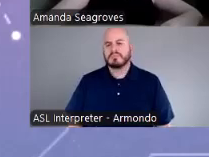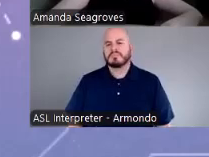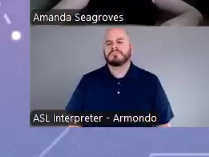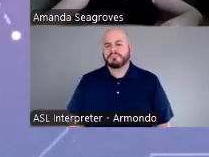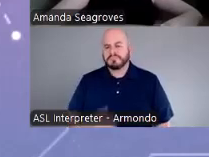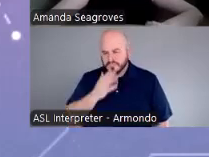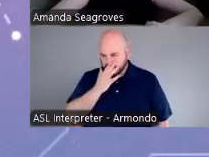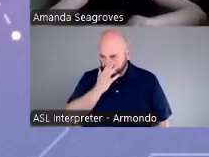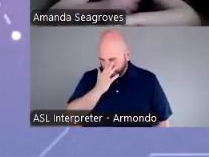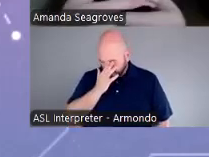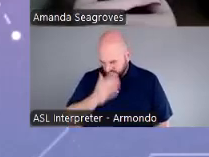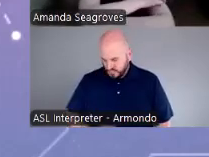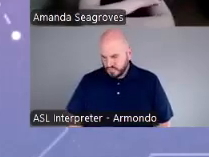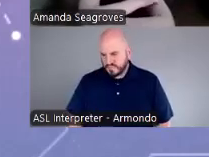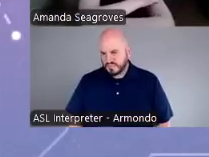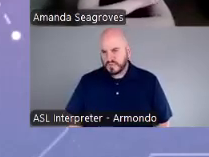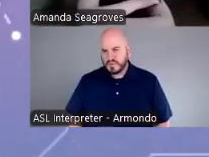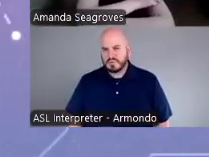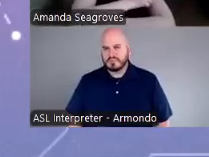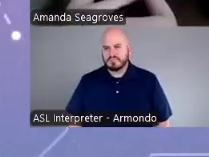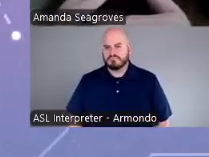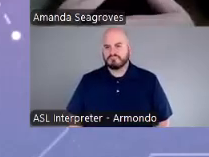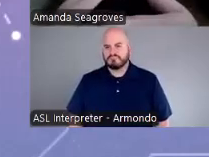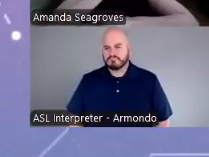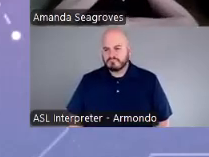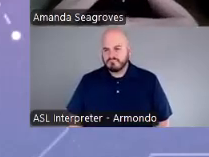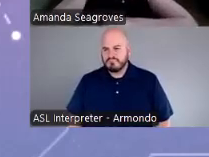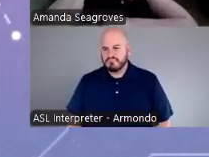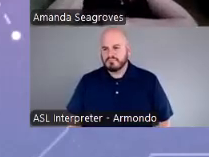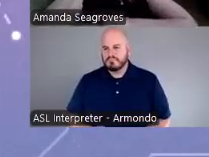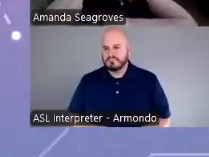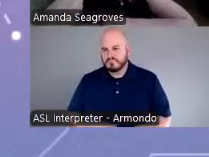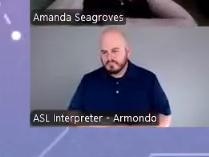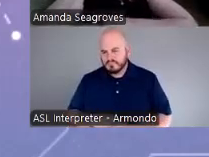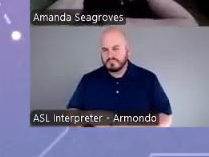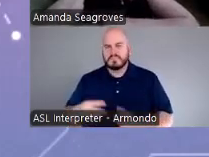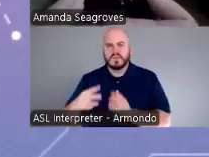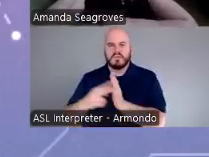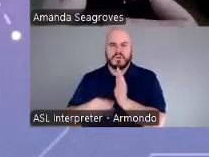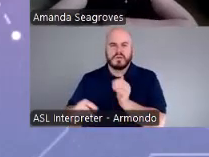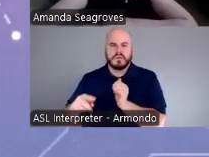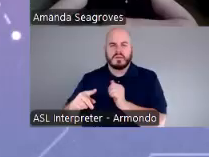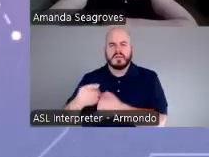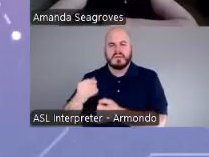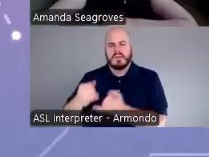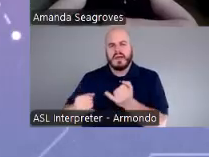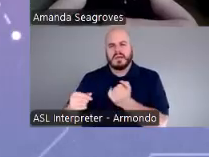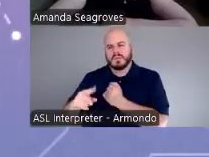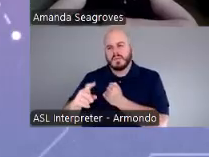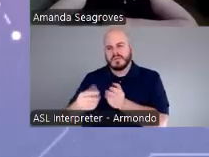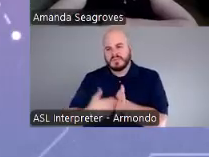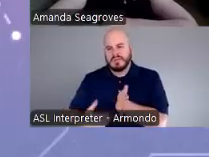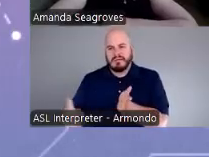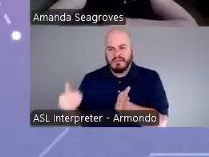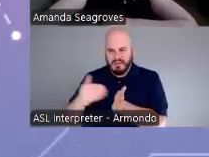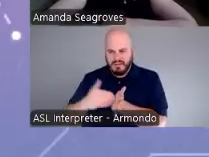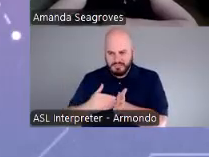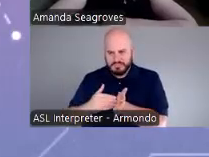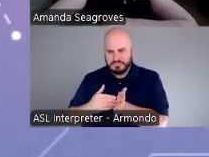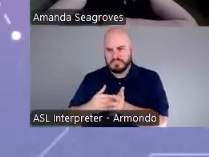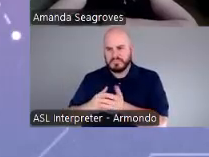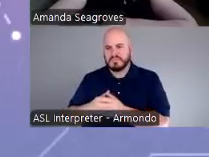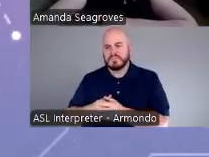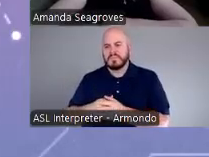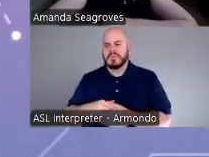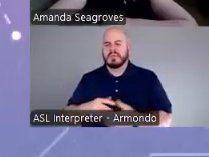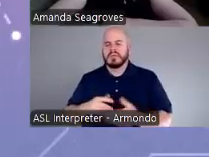when let me read the question a bit loudly. How can clinicians reconcile the pressure to complete documentation at the point of care with